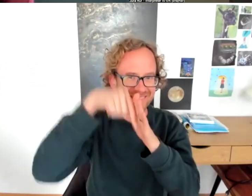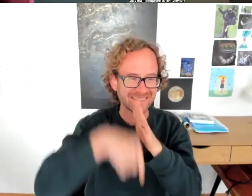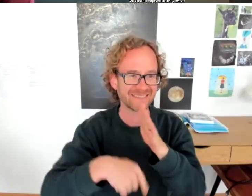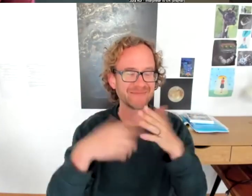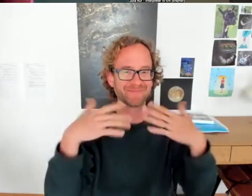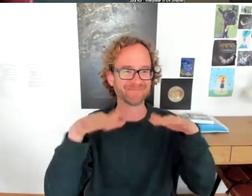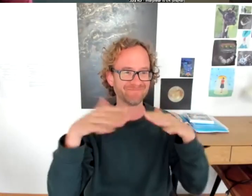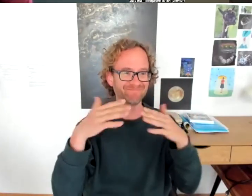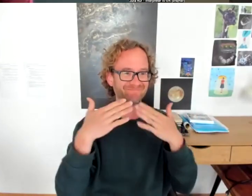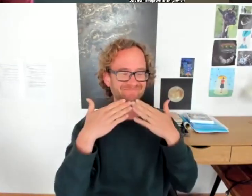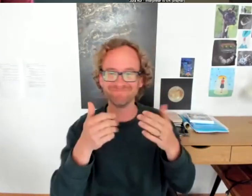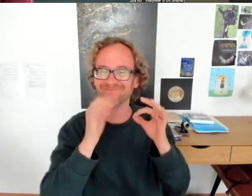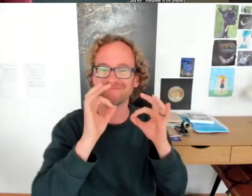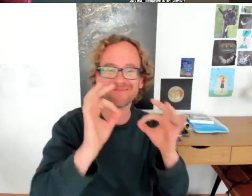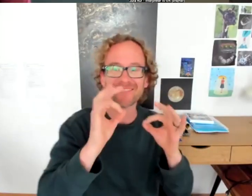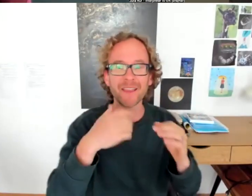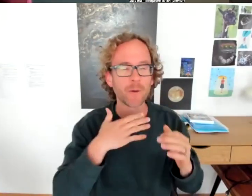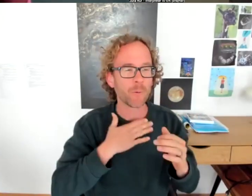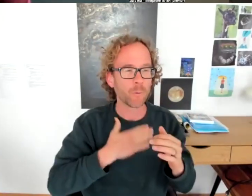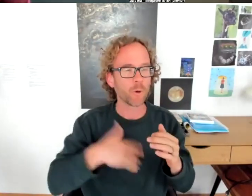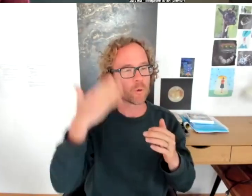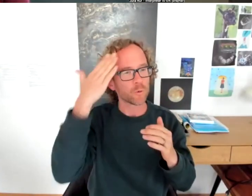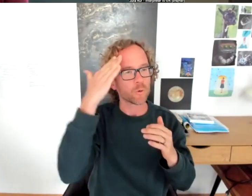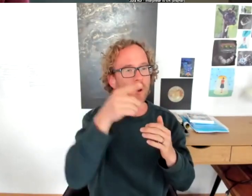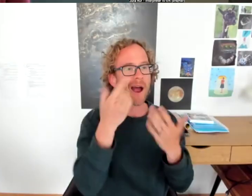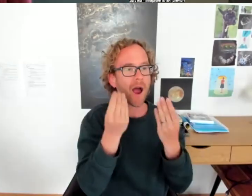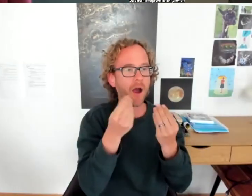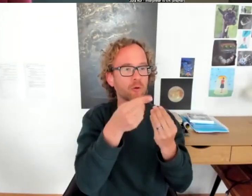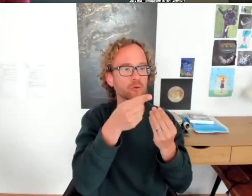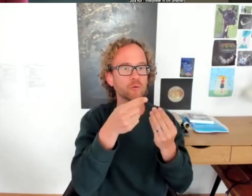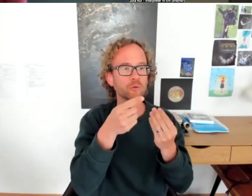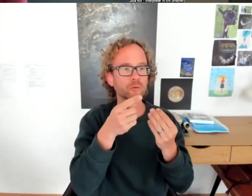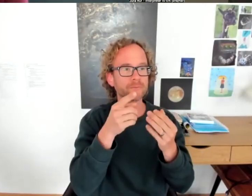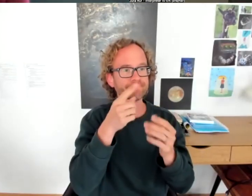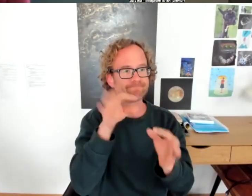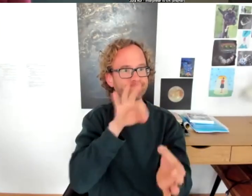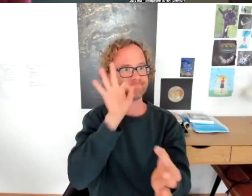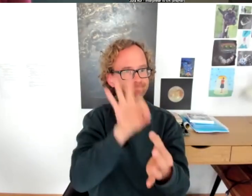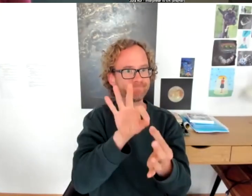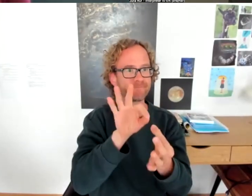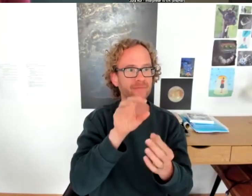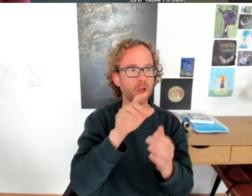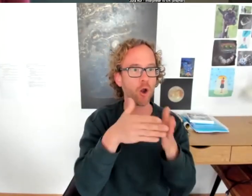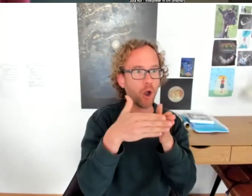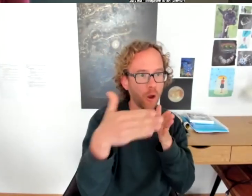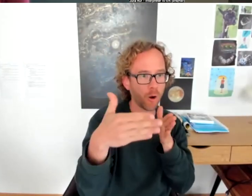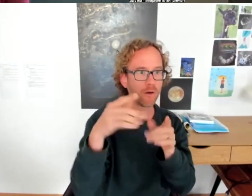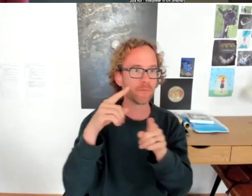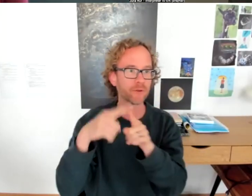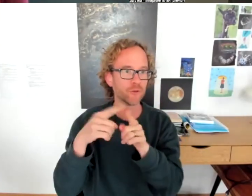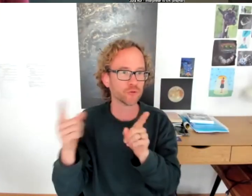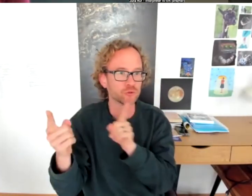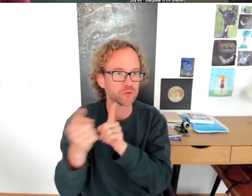Again, amazing presentation. Thank you so much. So much depth, so much information. I really appreciate it.